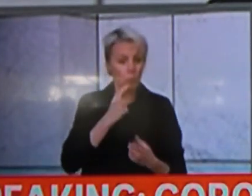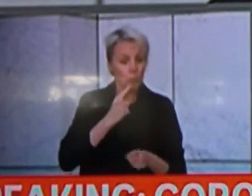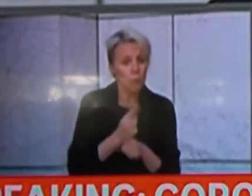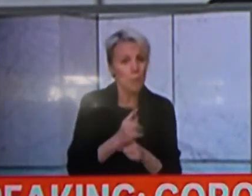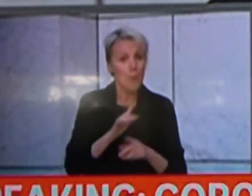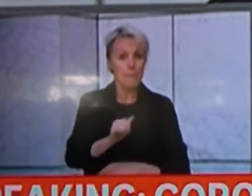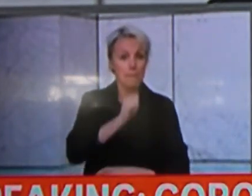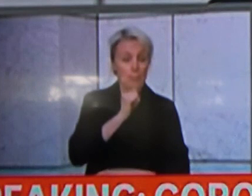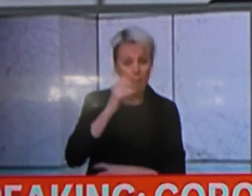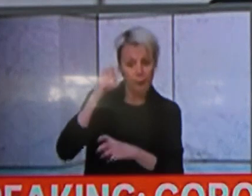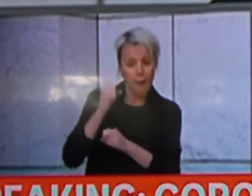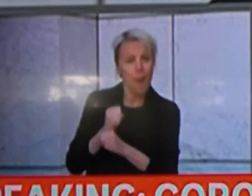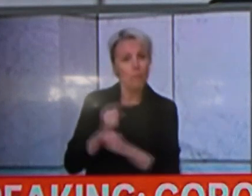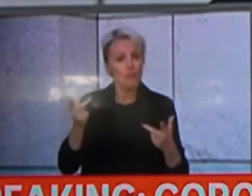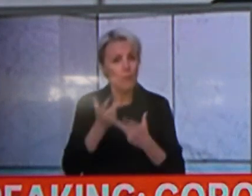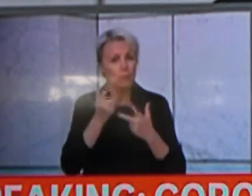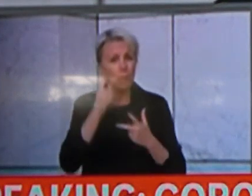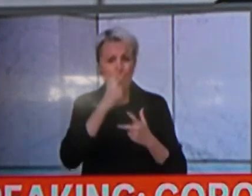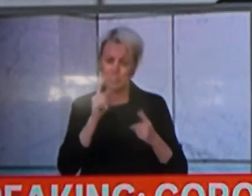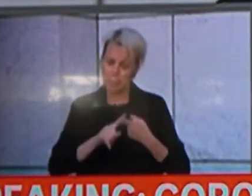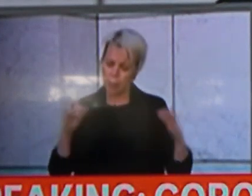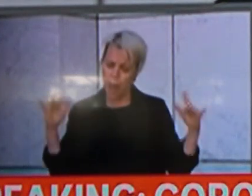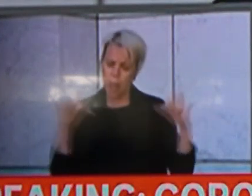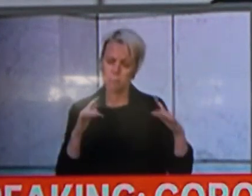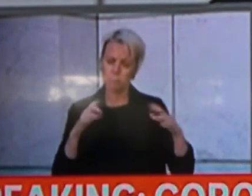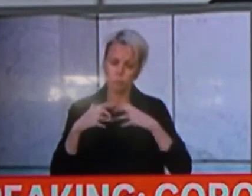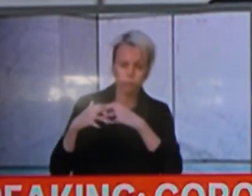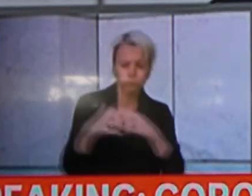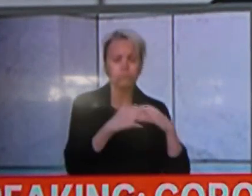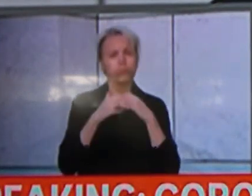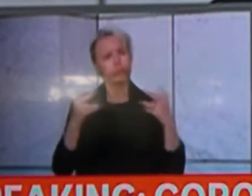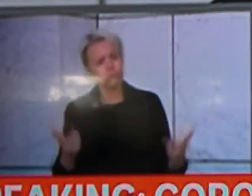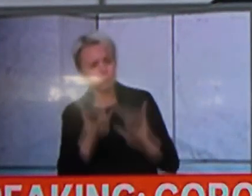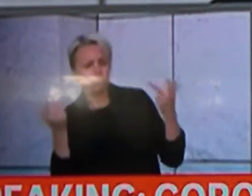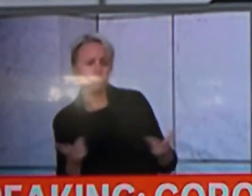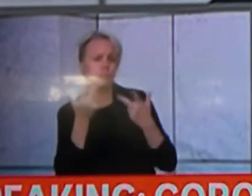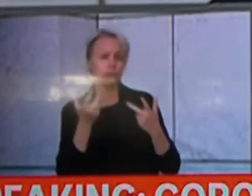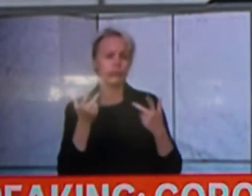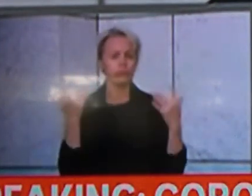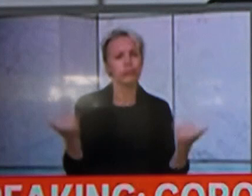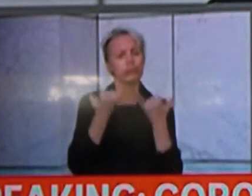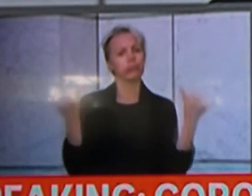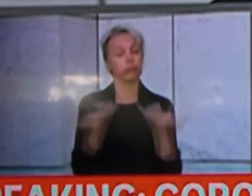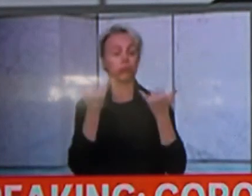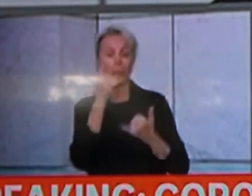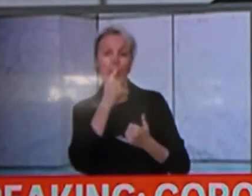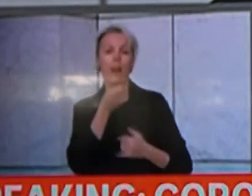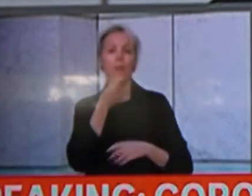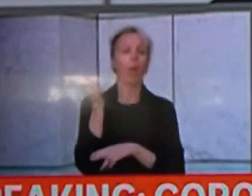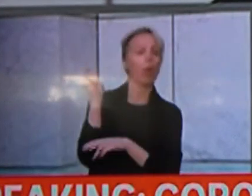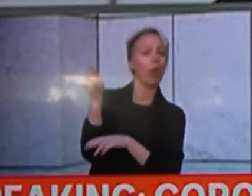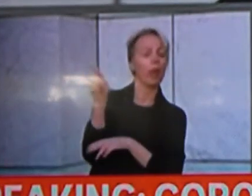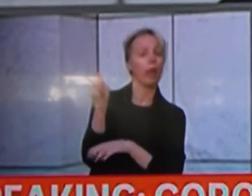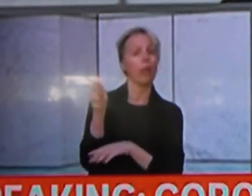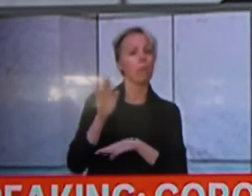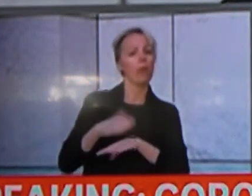them are still heaving with people either ignorant, willfully, or just cavalier.